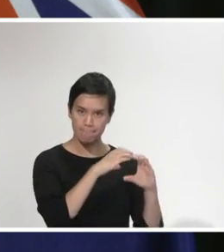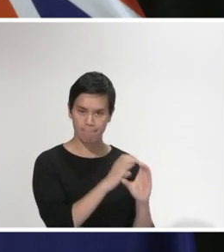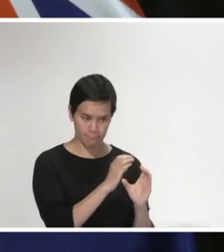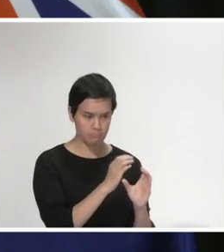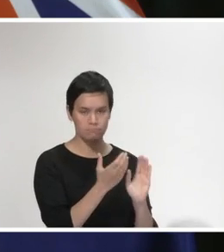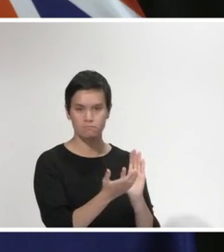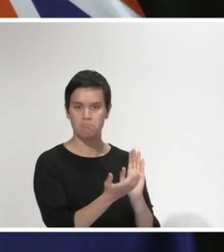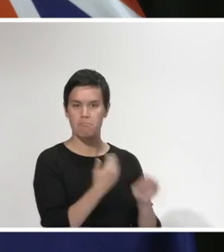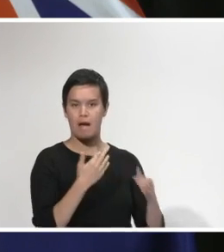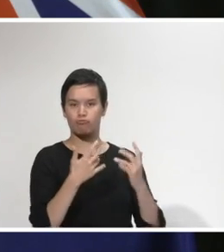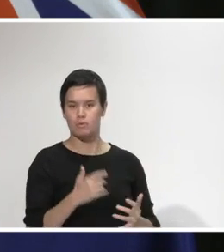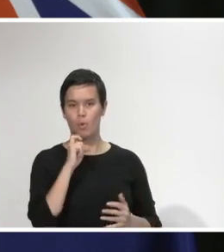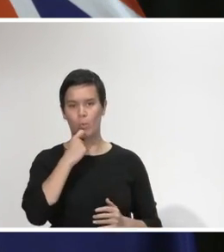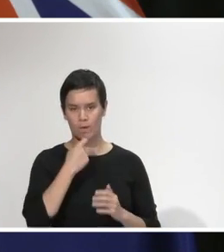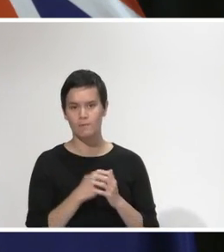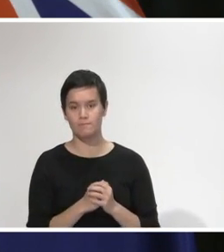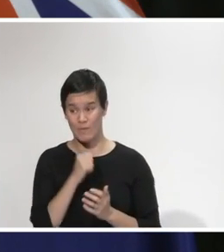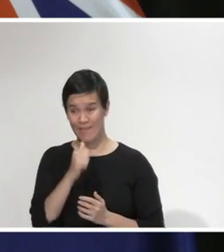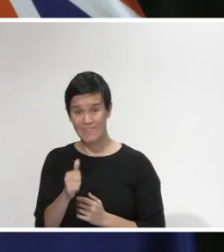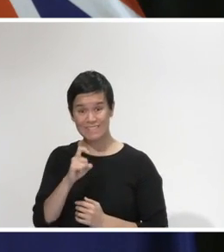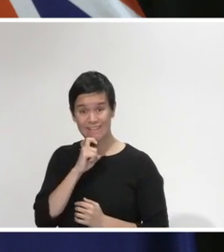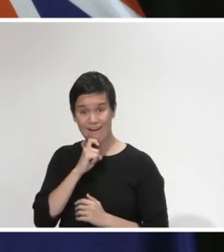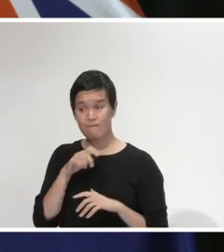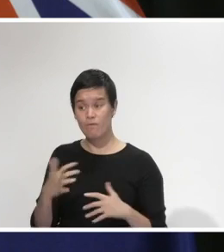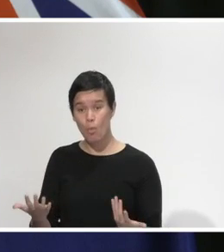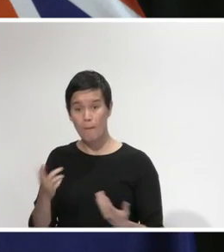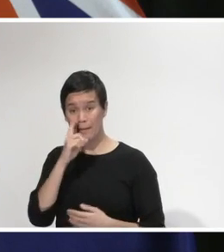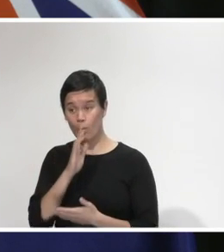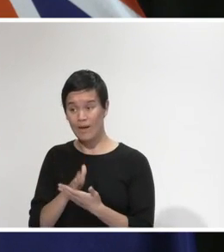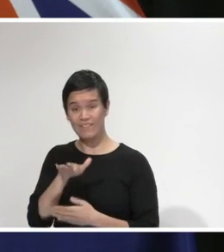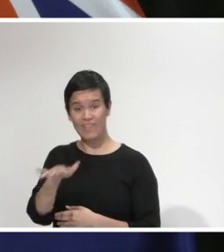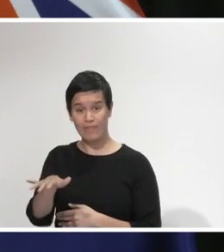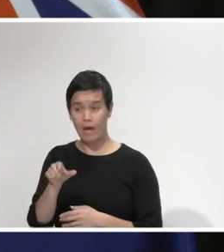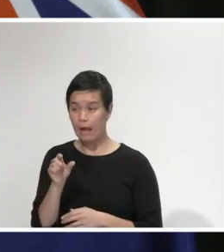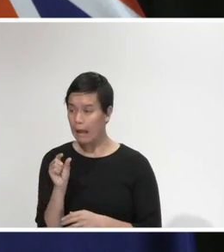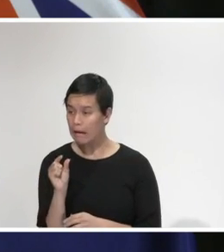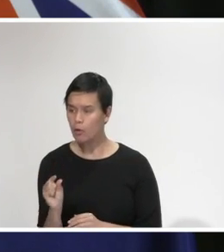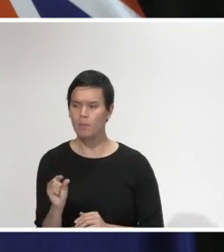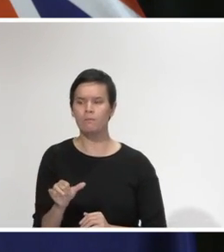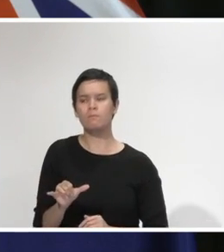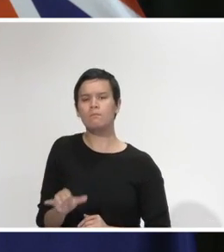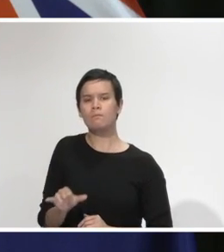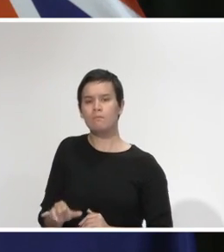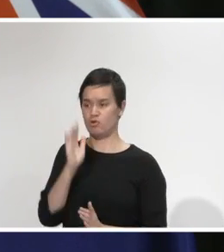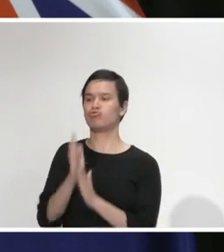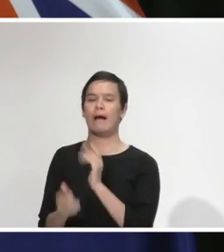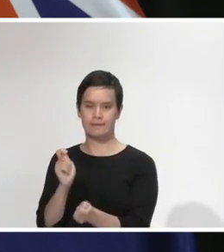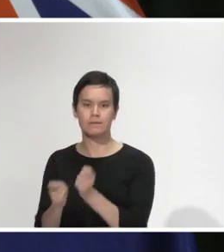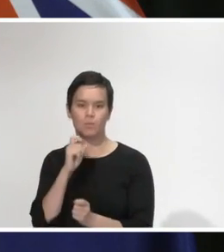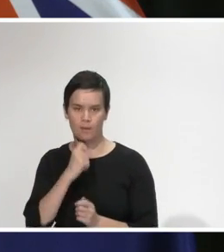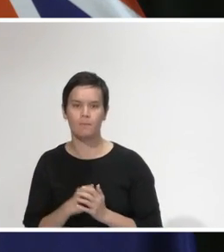any admission who may have symptoms, and also staff who may have any symptoms suggested of COVID-19. Would it make sense to do widespread swabbing